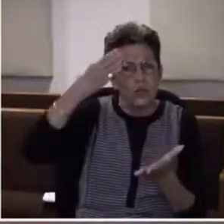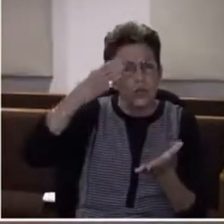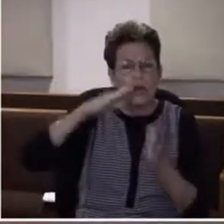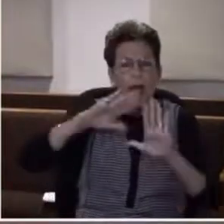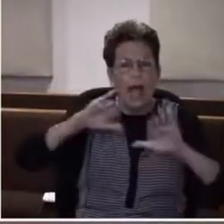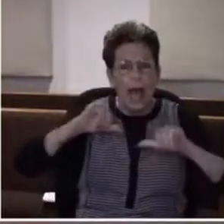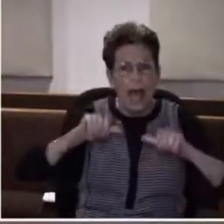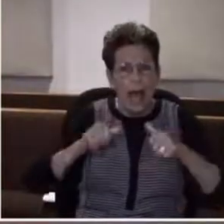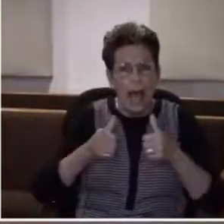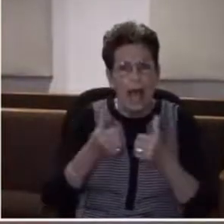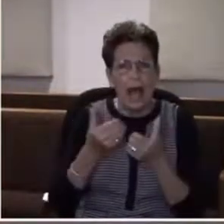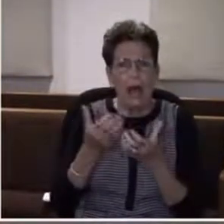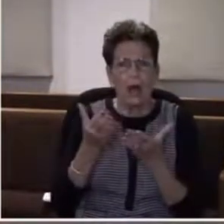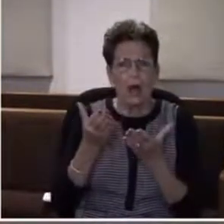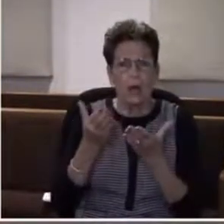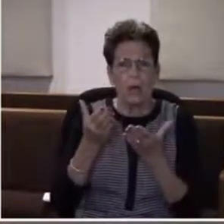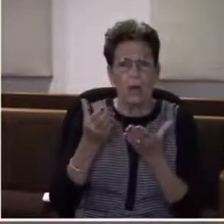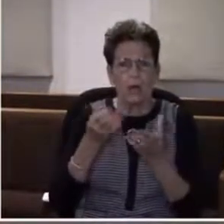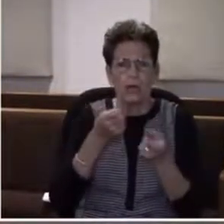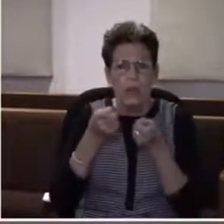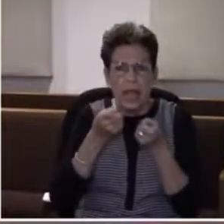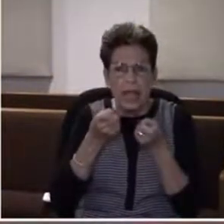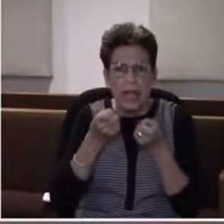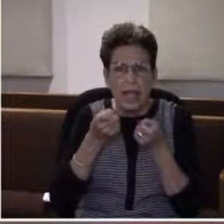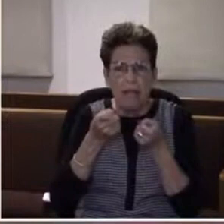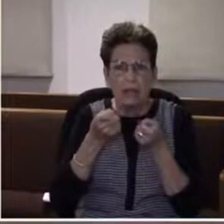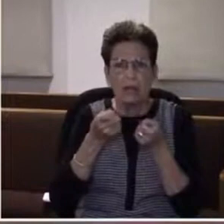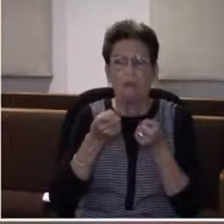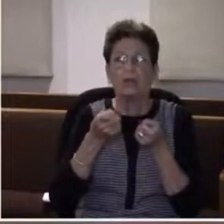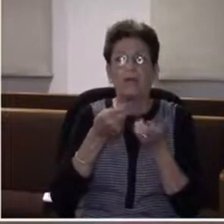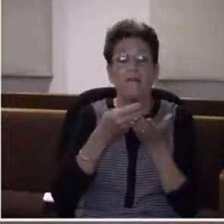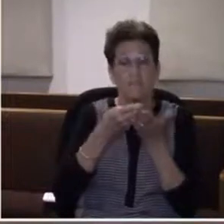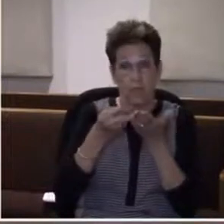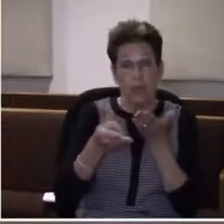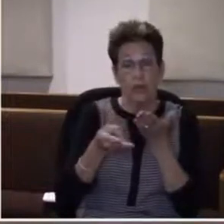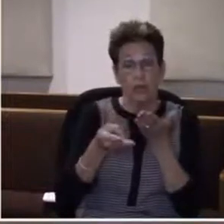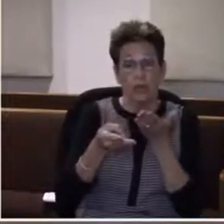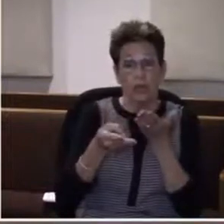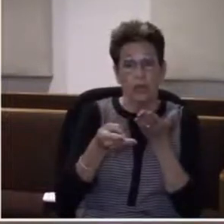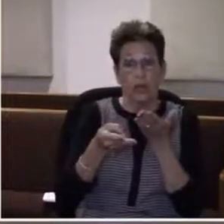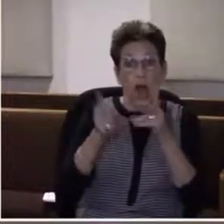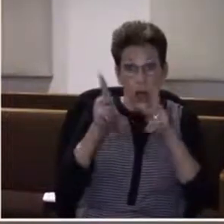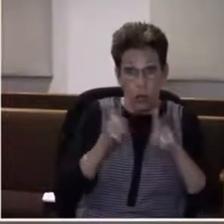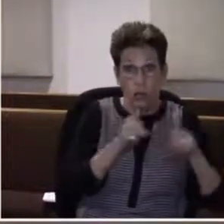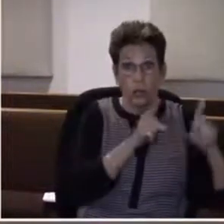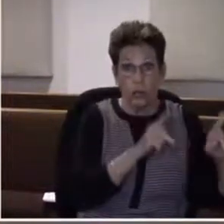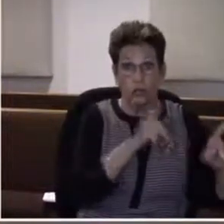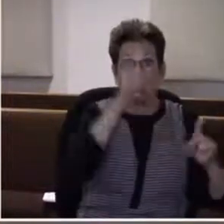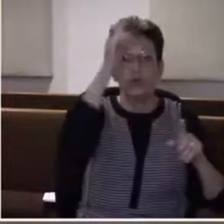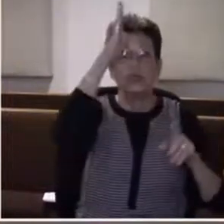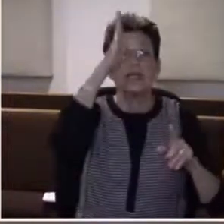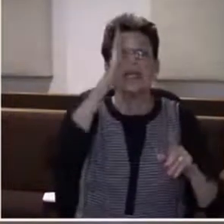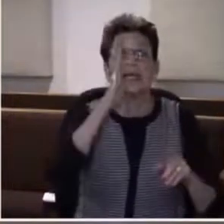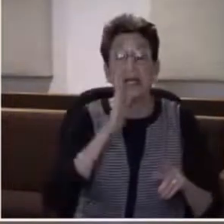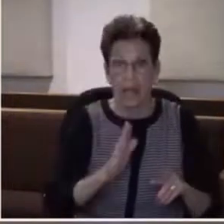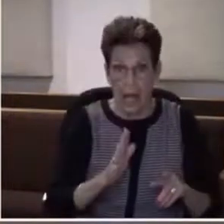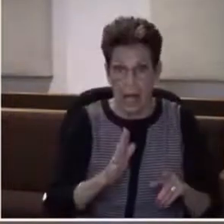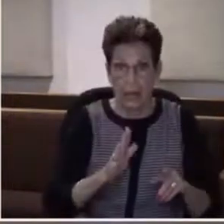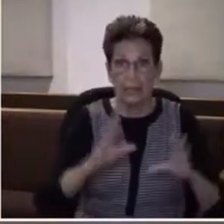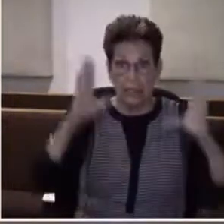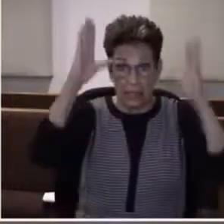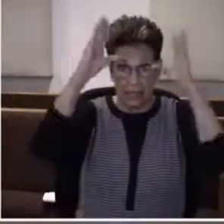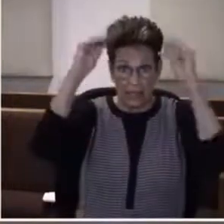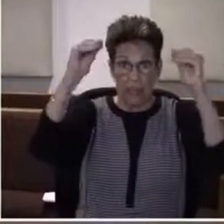failure according to how the Word of God instructs us. Vastly different is the instruction of the Word of